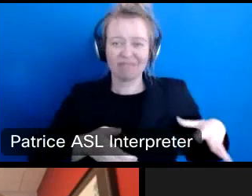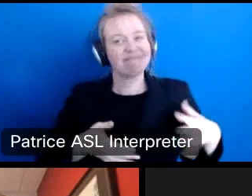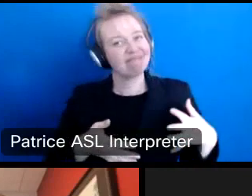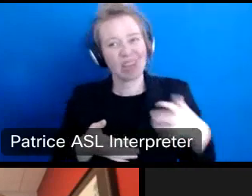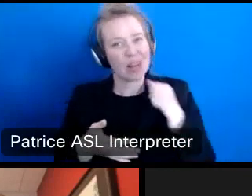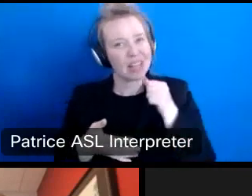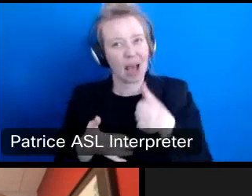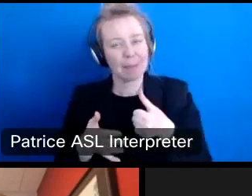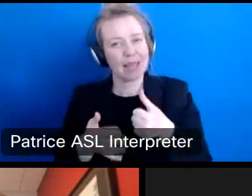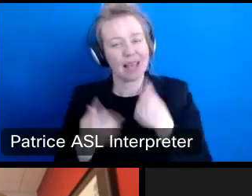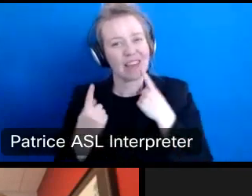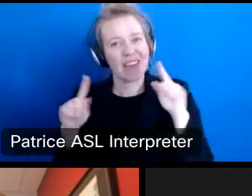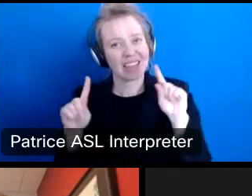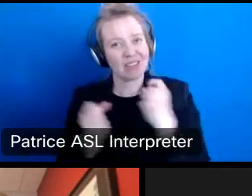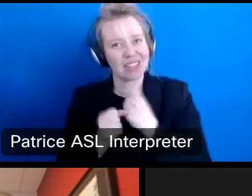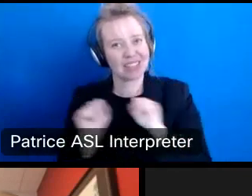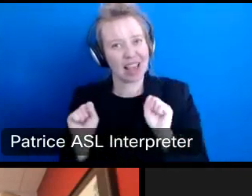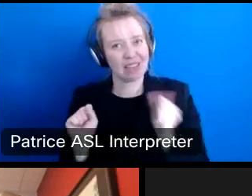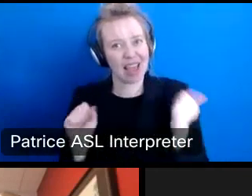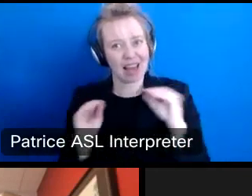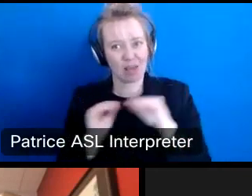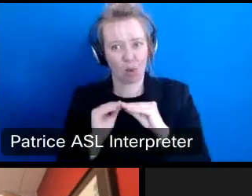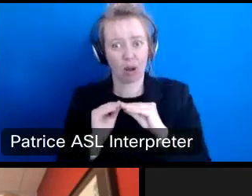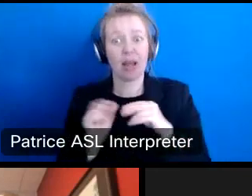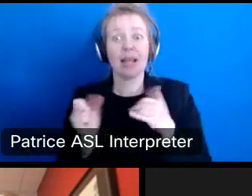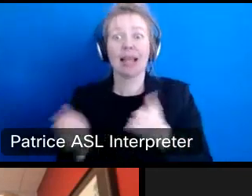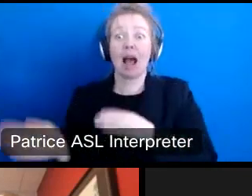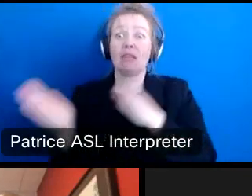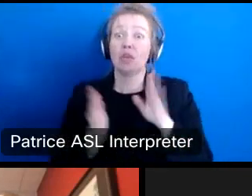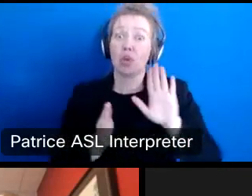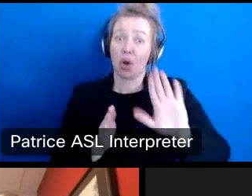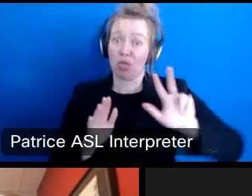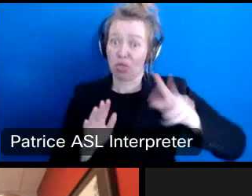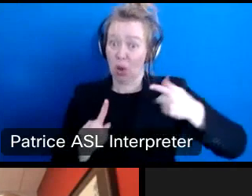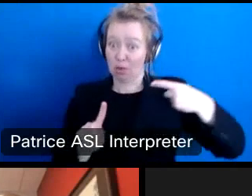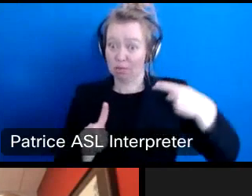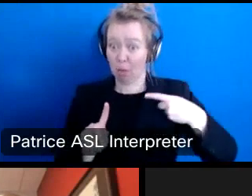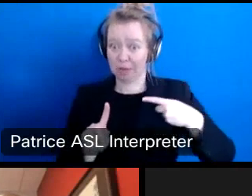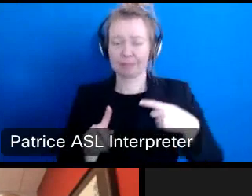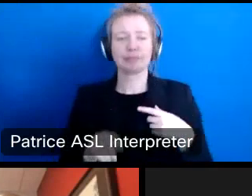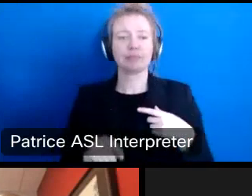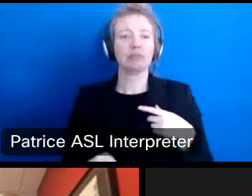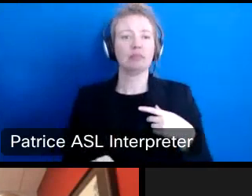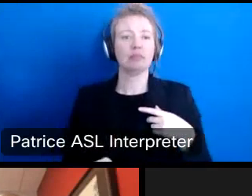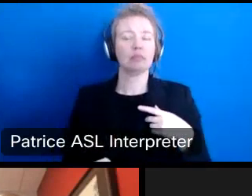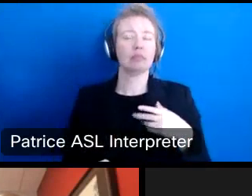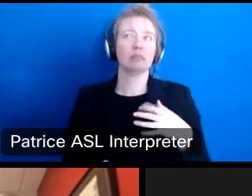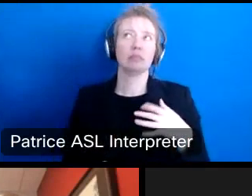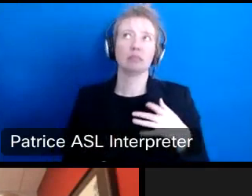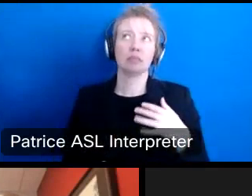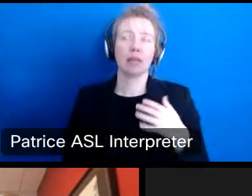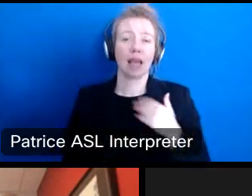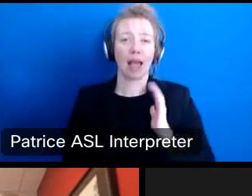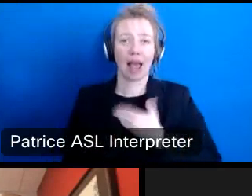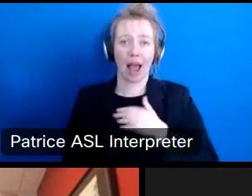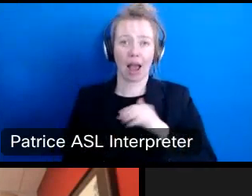think Andrew Kaufman is on. He may be able to talk a little bit about our paving for our